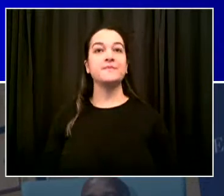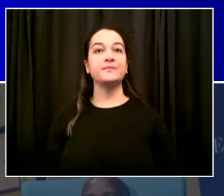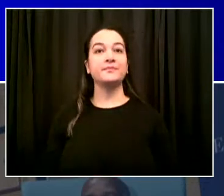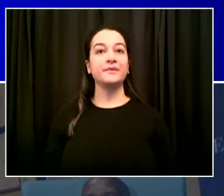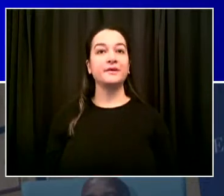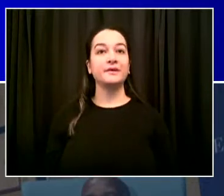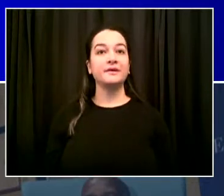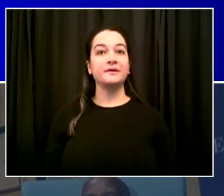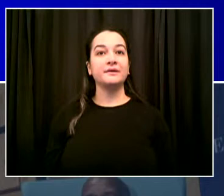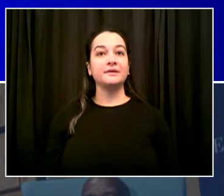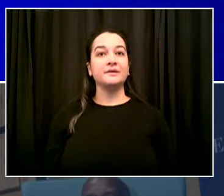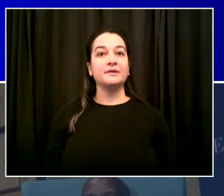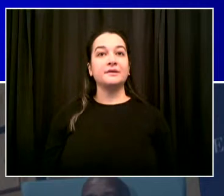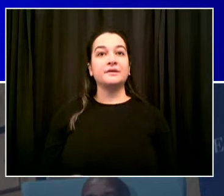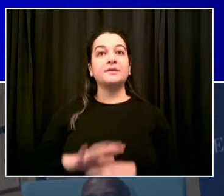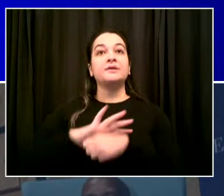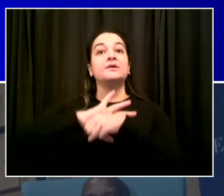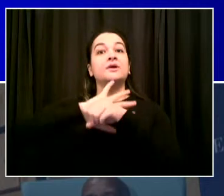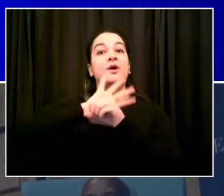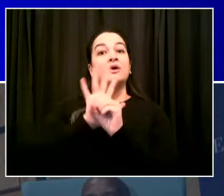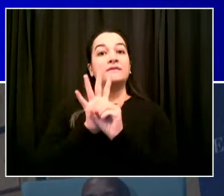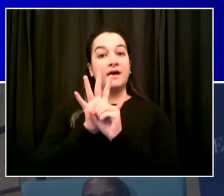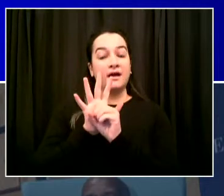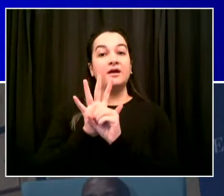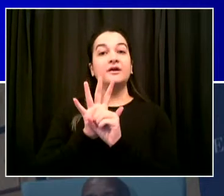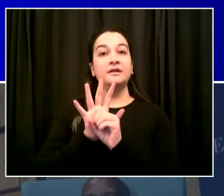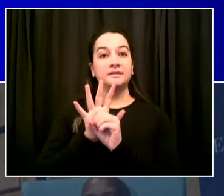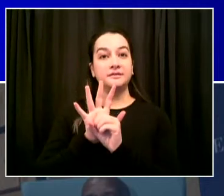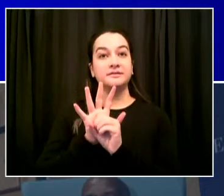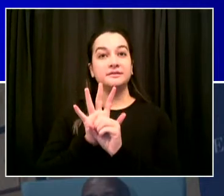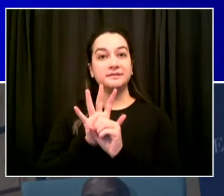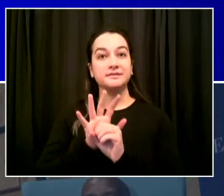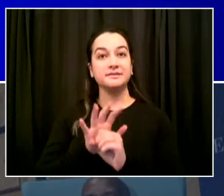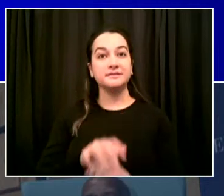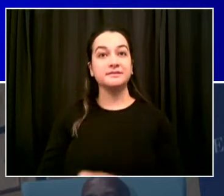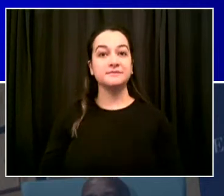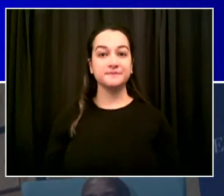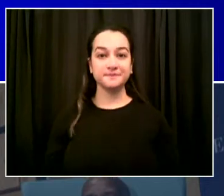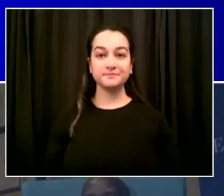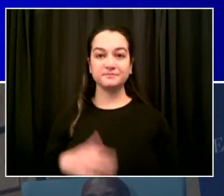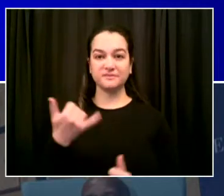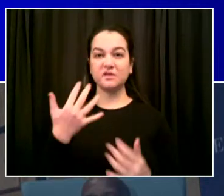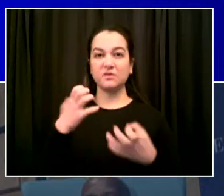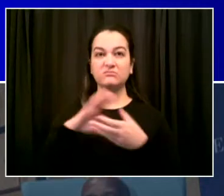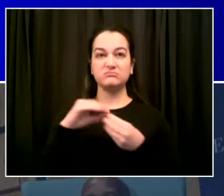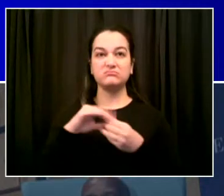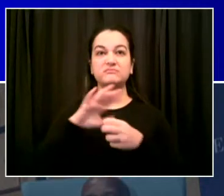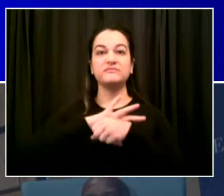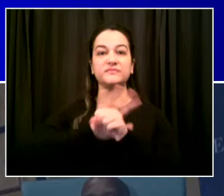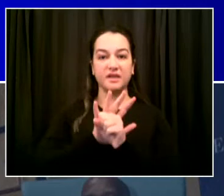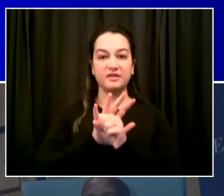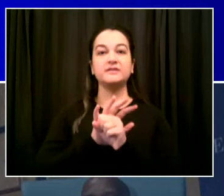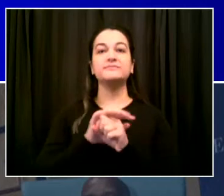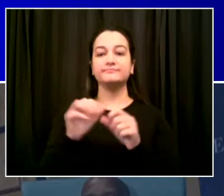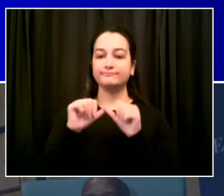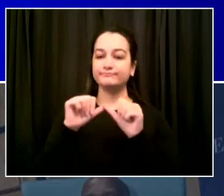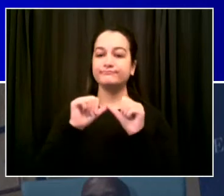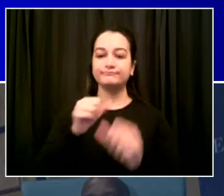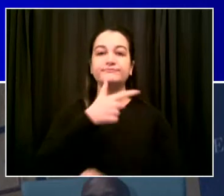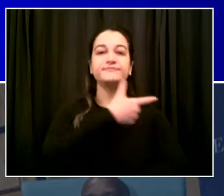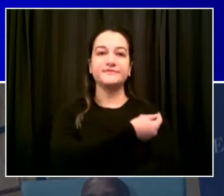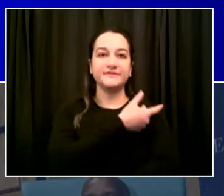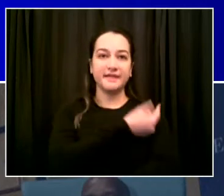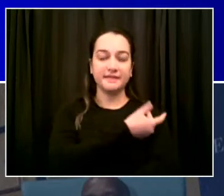city, to overcome the coronavirus and move forward, is to get the maximum number of people vaccinated. So this is what we focus on every hour, every